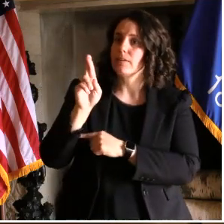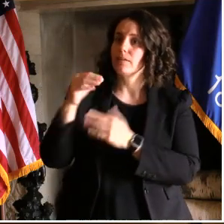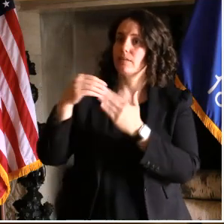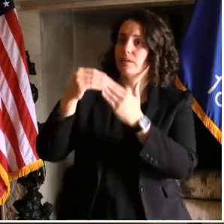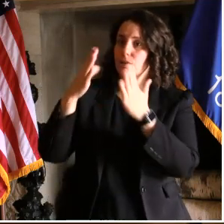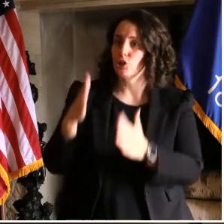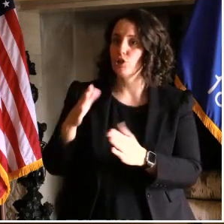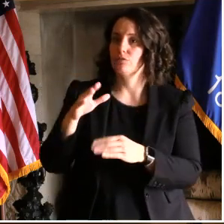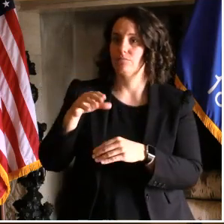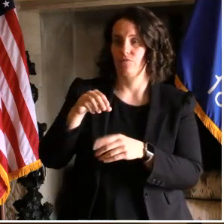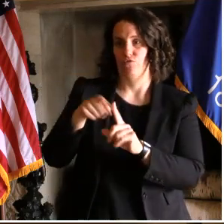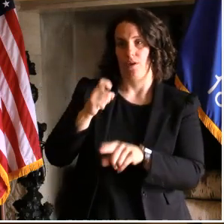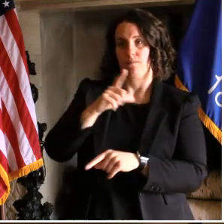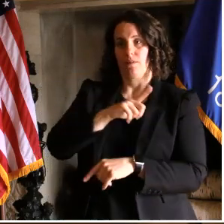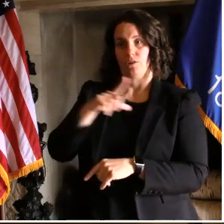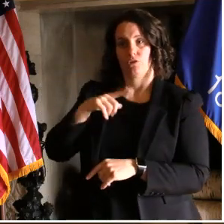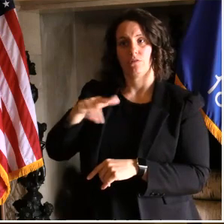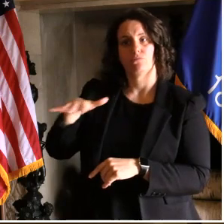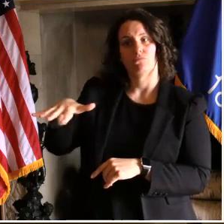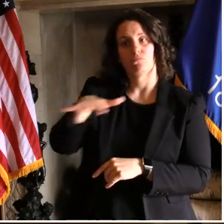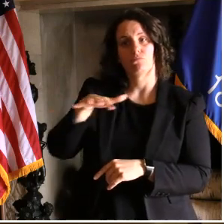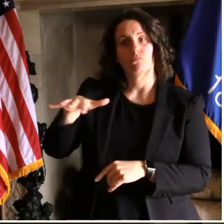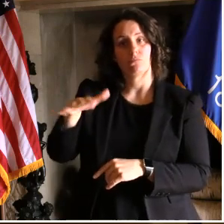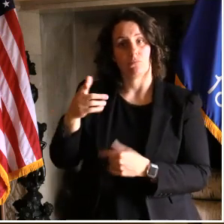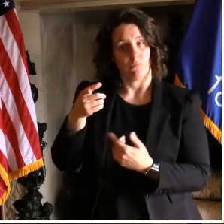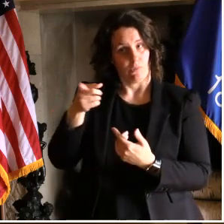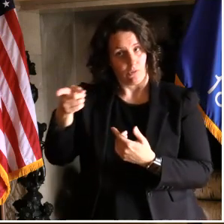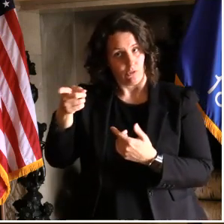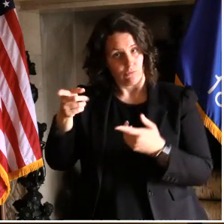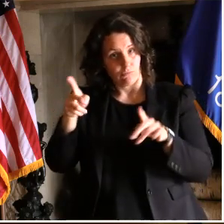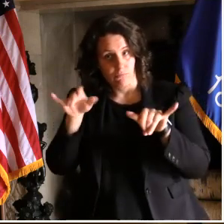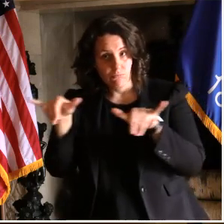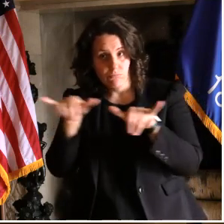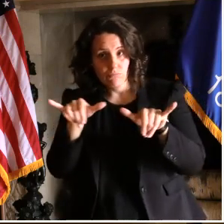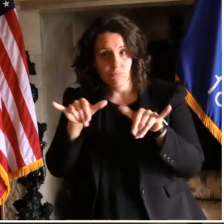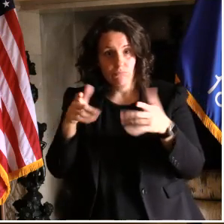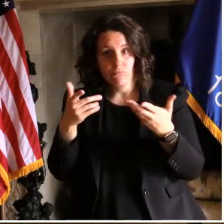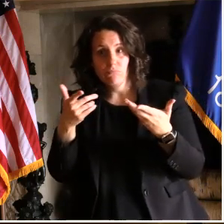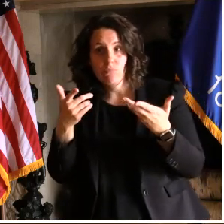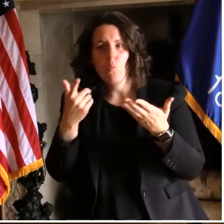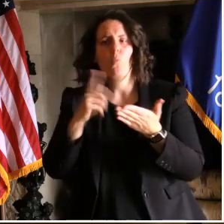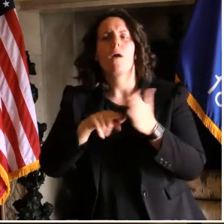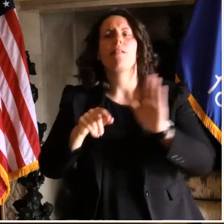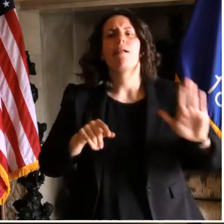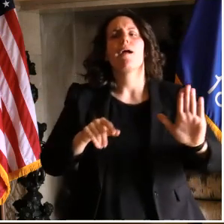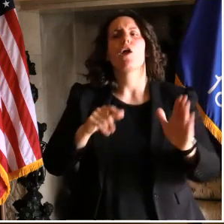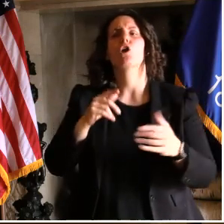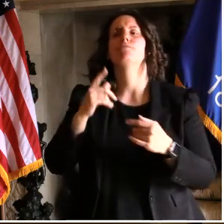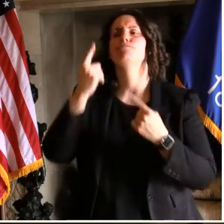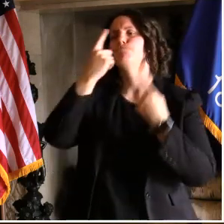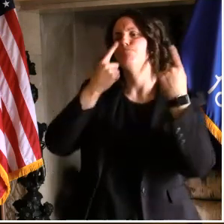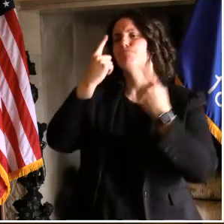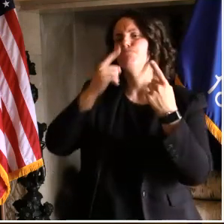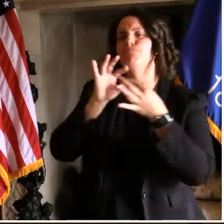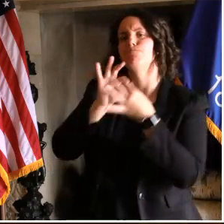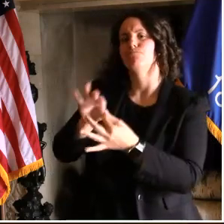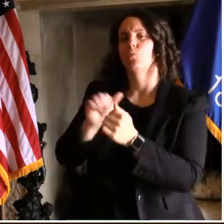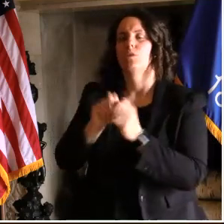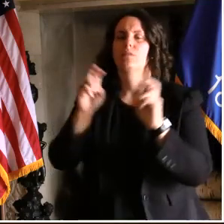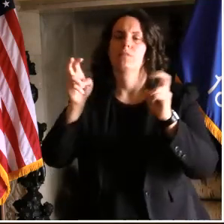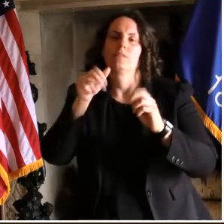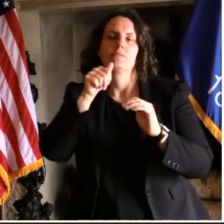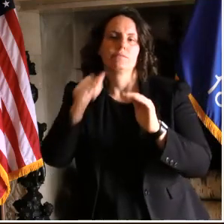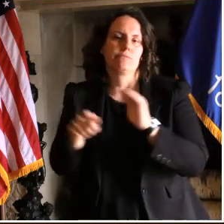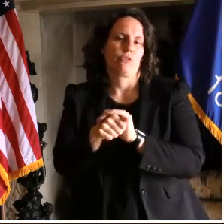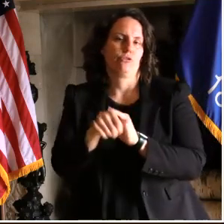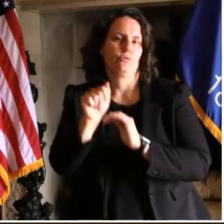gotten from them about your plans to institute this new order? Yeah, I've been working with all sorts of folks, local